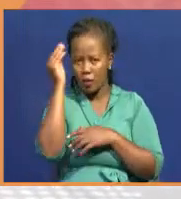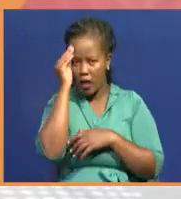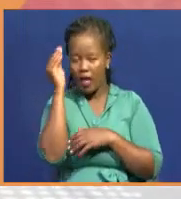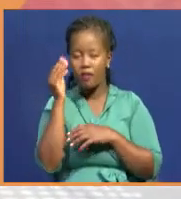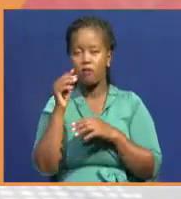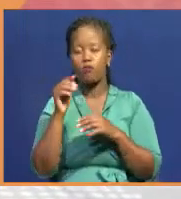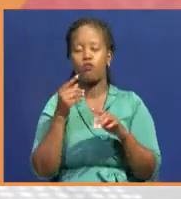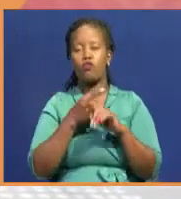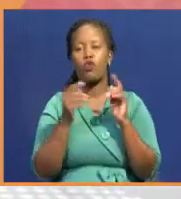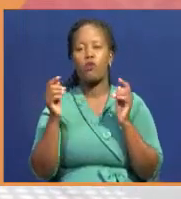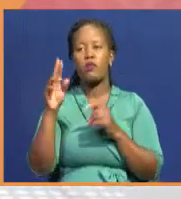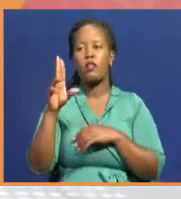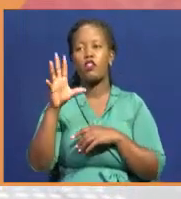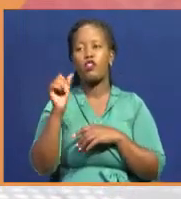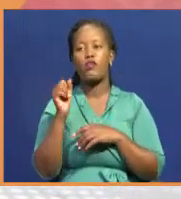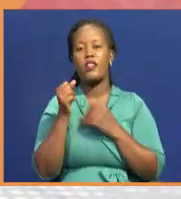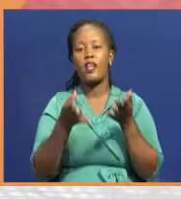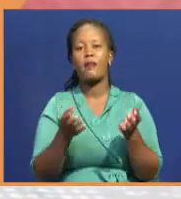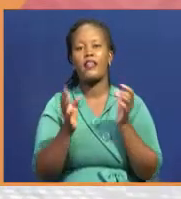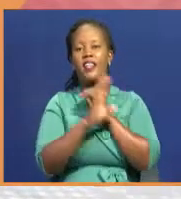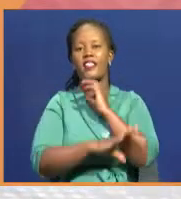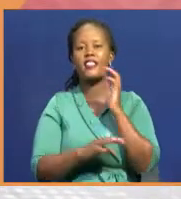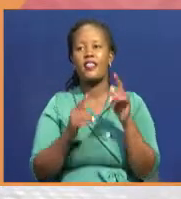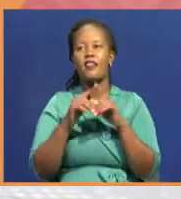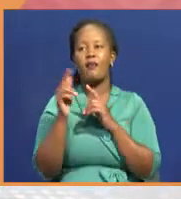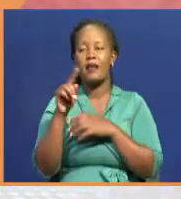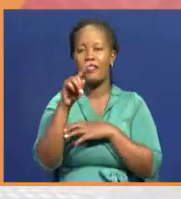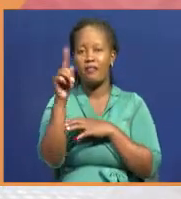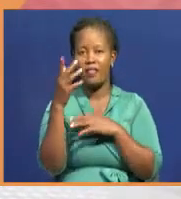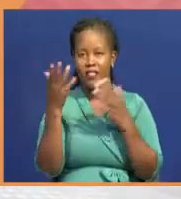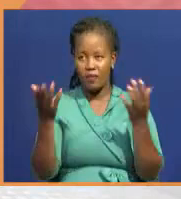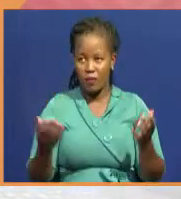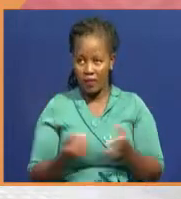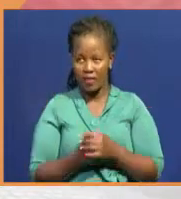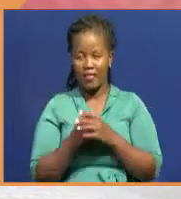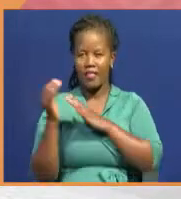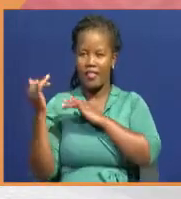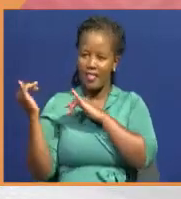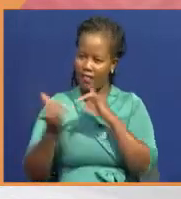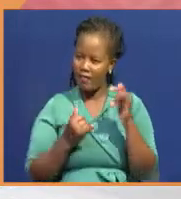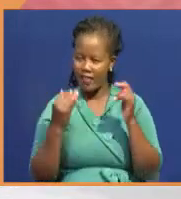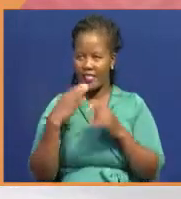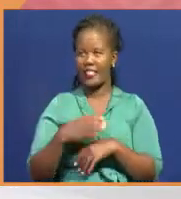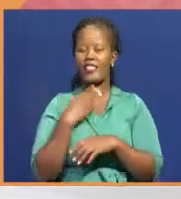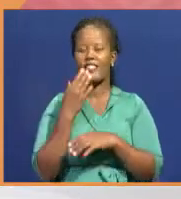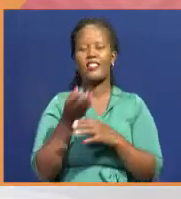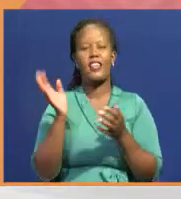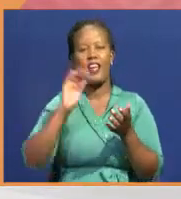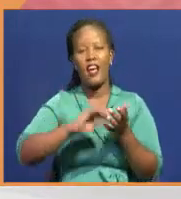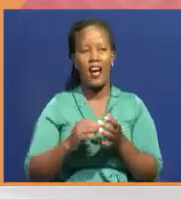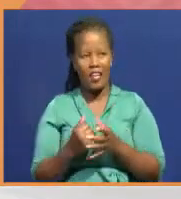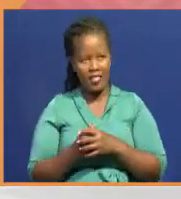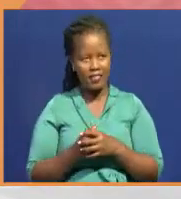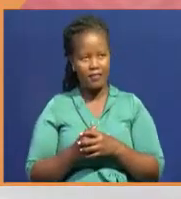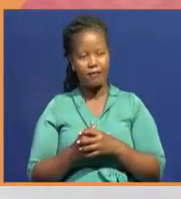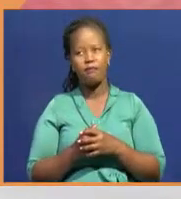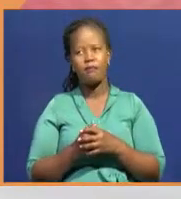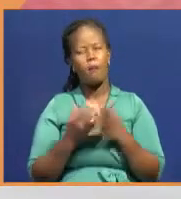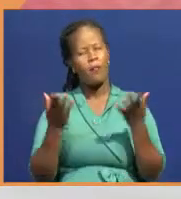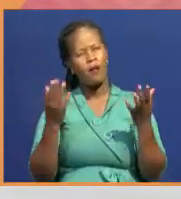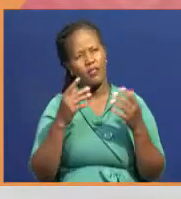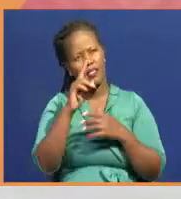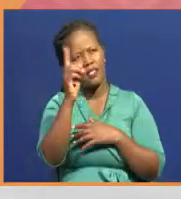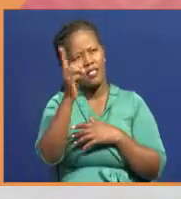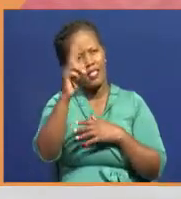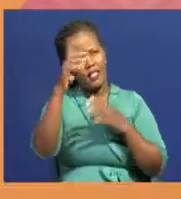as the United States right here in the country. But first things first, allow me to rope in my guest, beginning from you, Simplicius Ochieng. The University